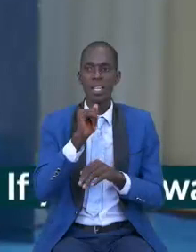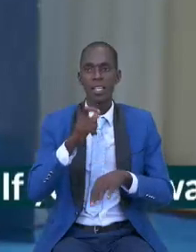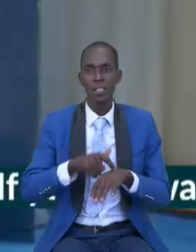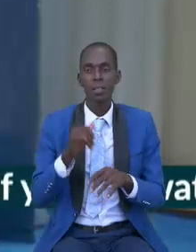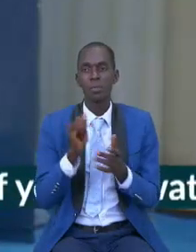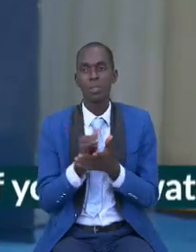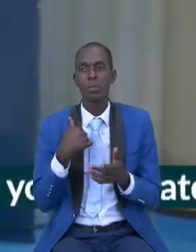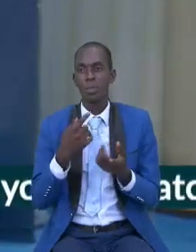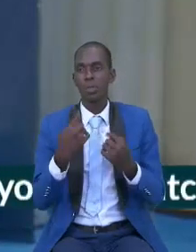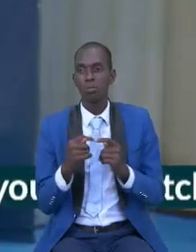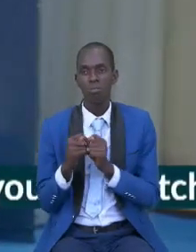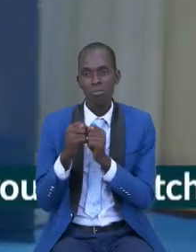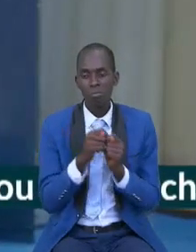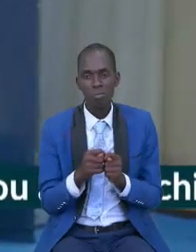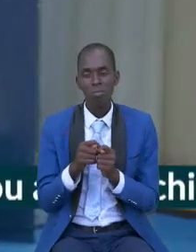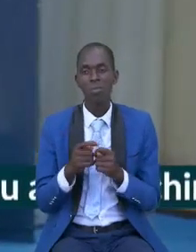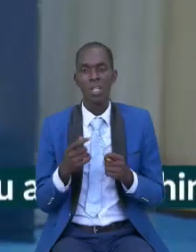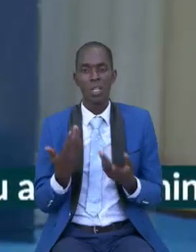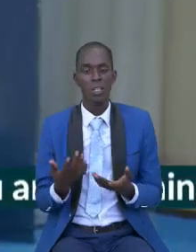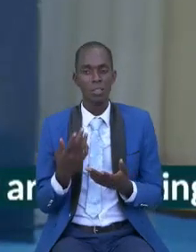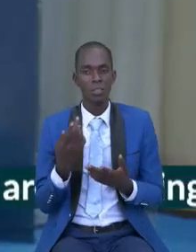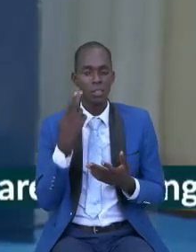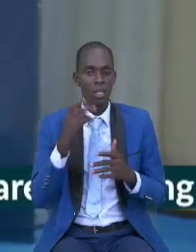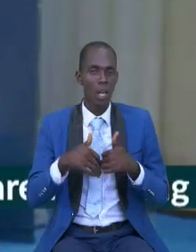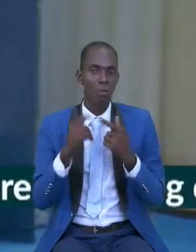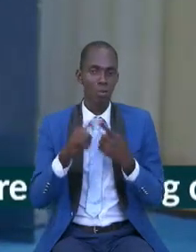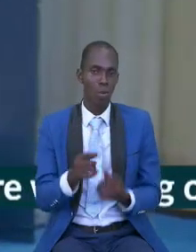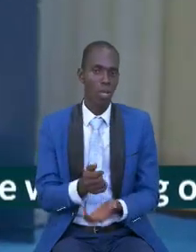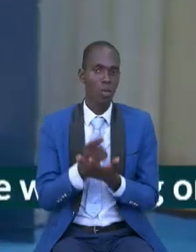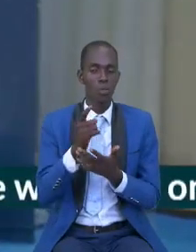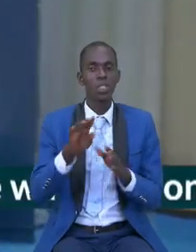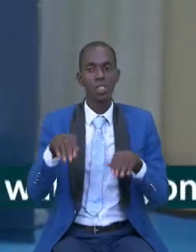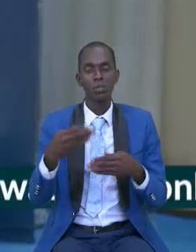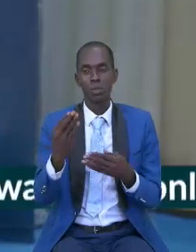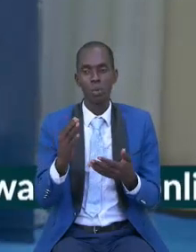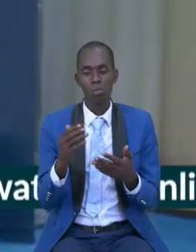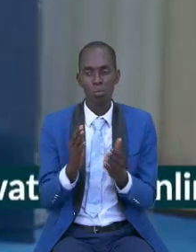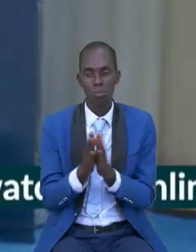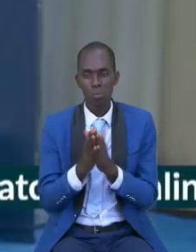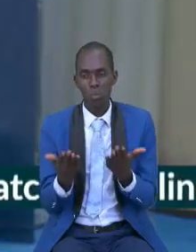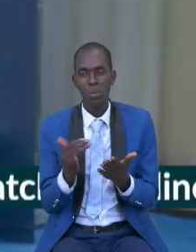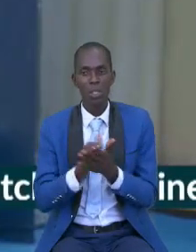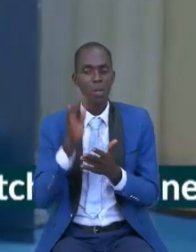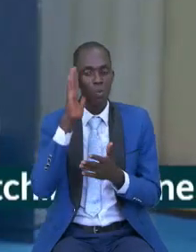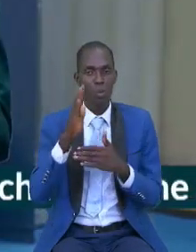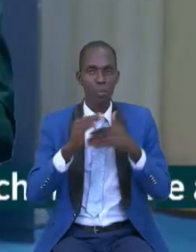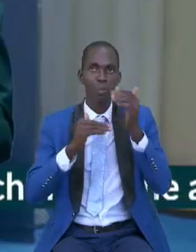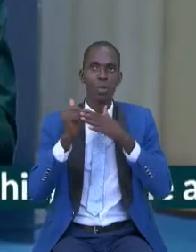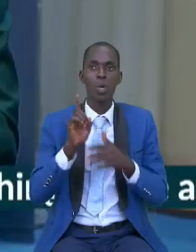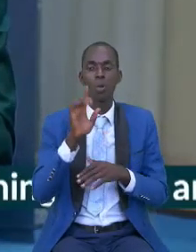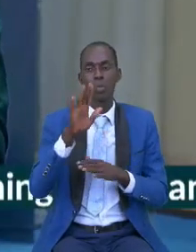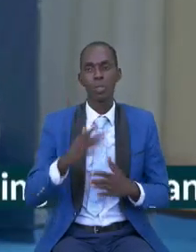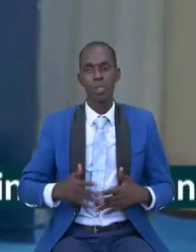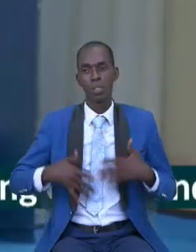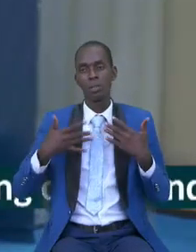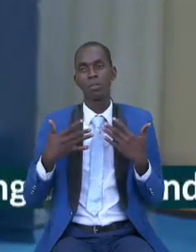share together, see how to help you, give you materials that will build up your life.